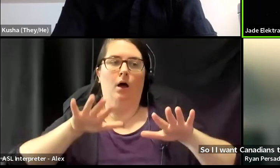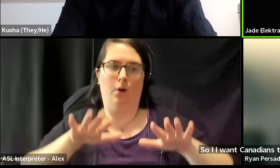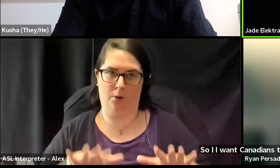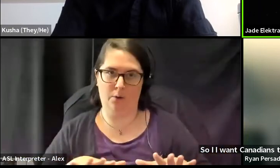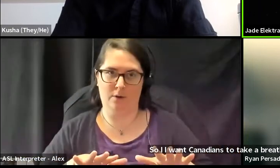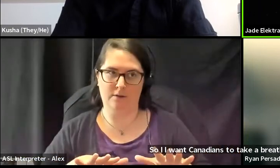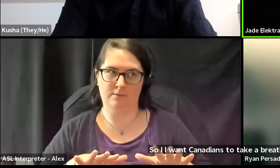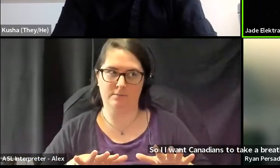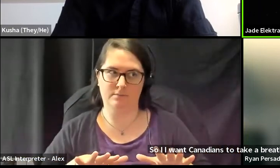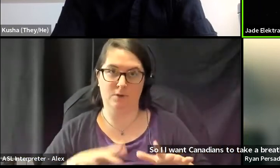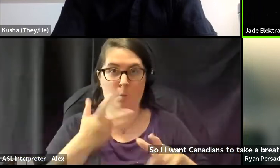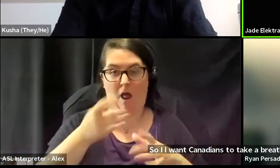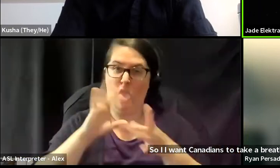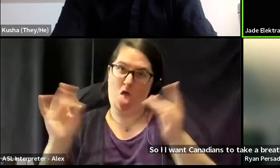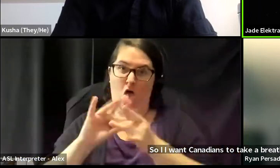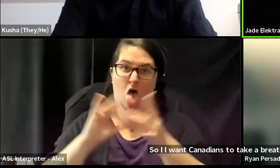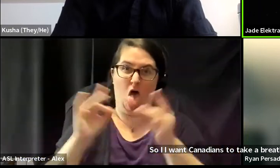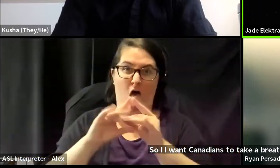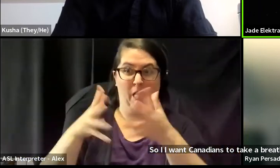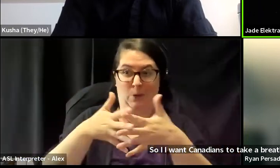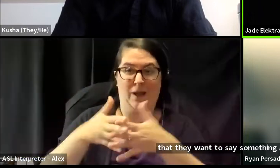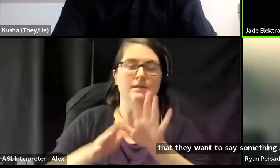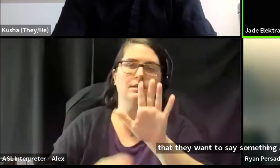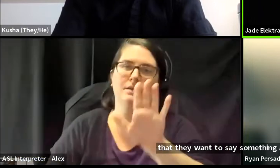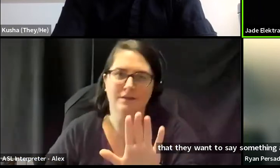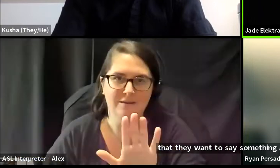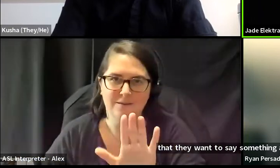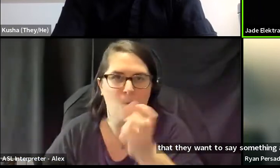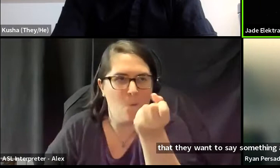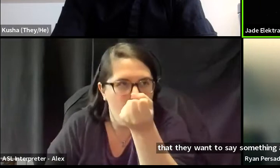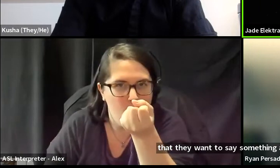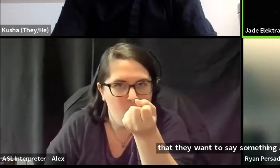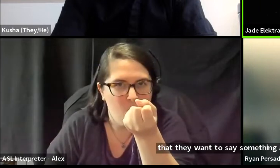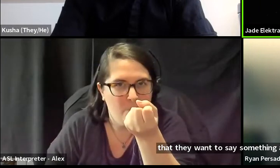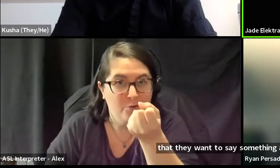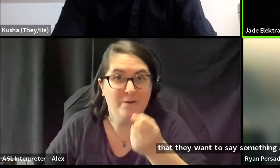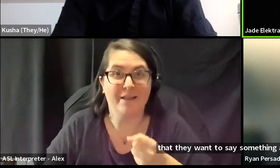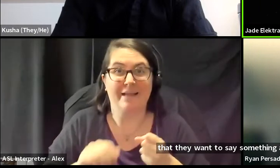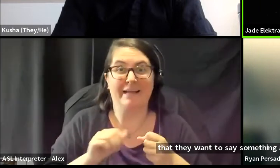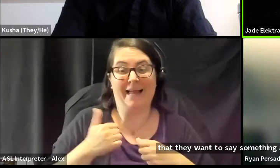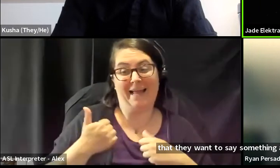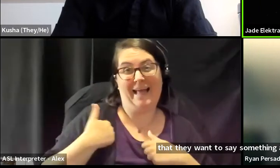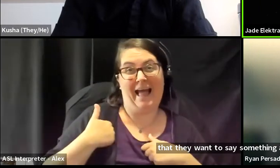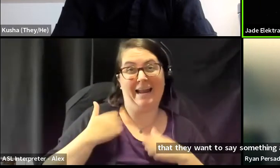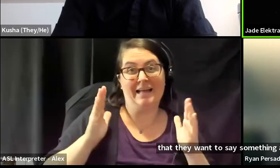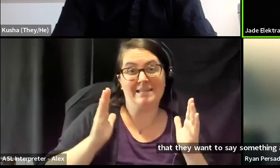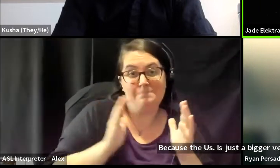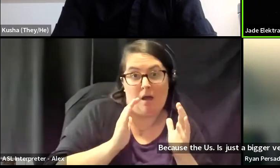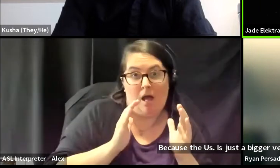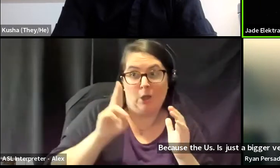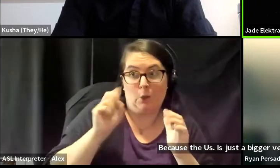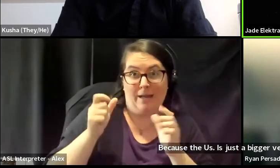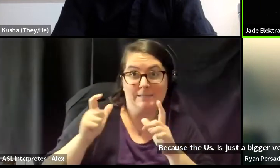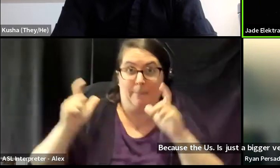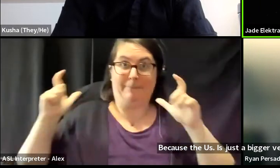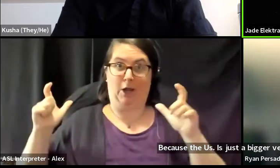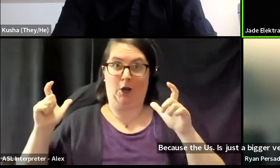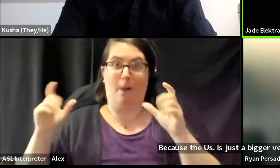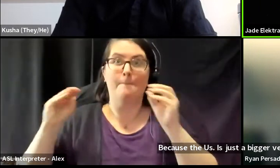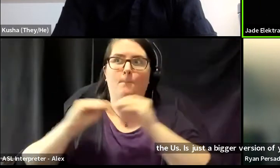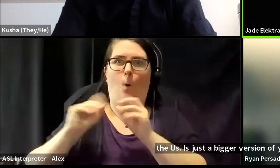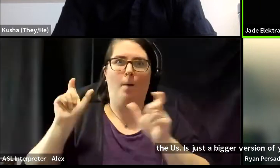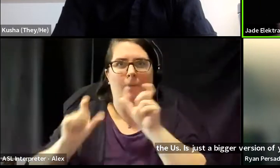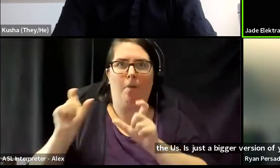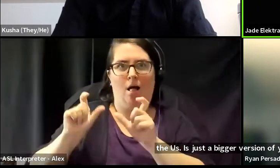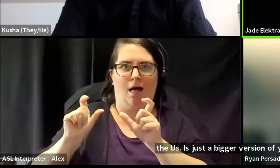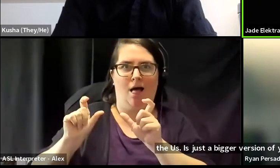they want to say something about the US, because the US is just a bigger version of you. That's all. It's just got more people. So therefore,